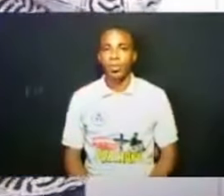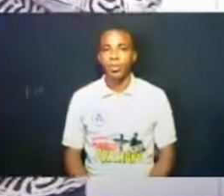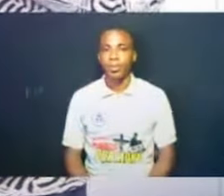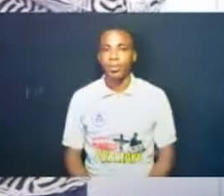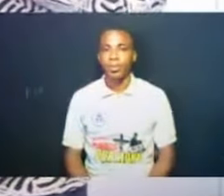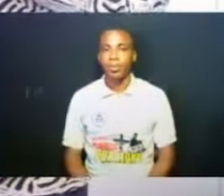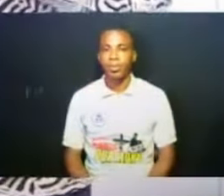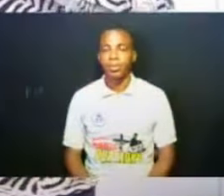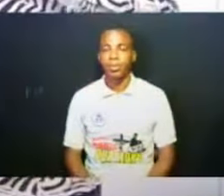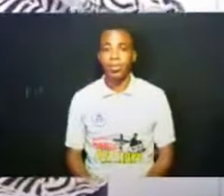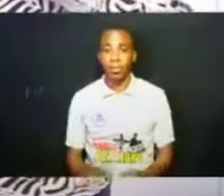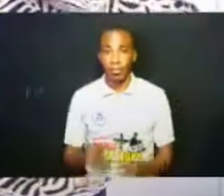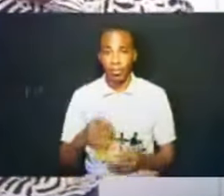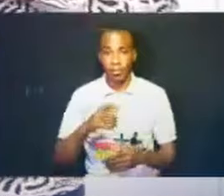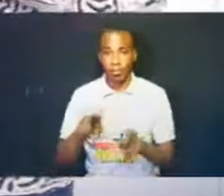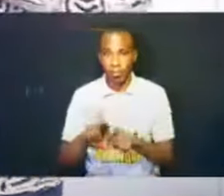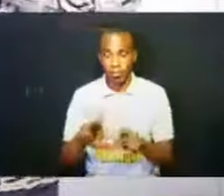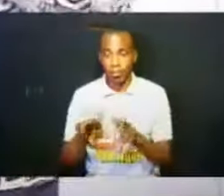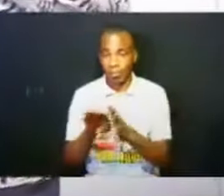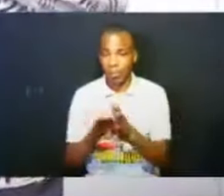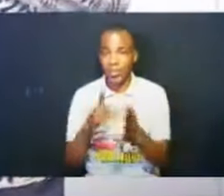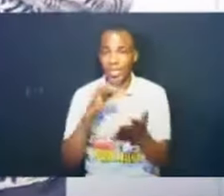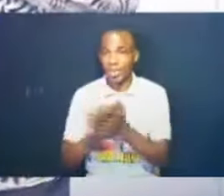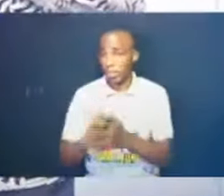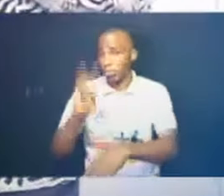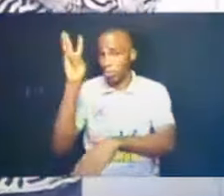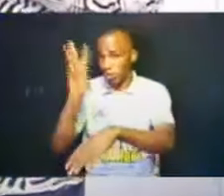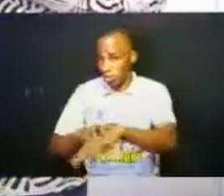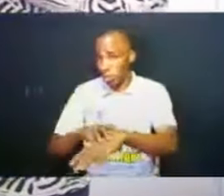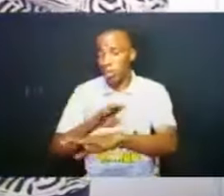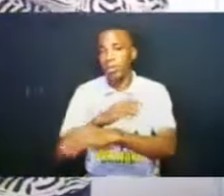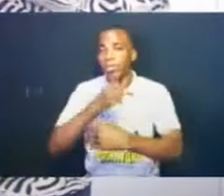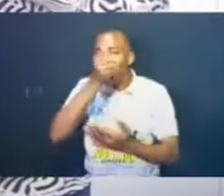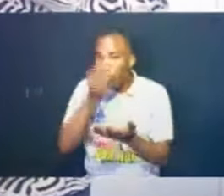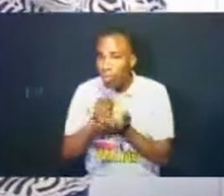Now see to it that no one falls short of the grace of God,